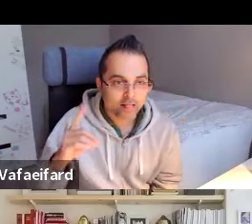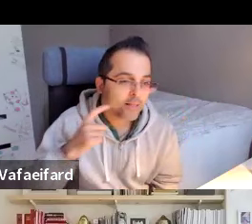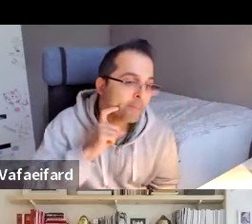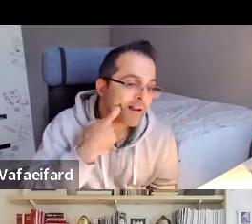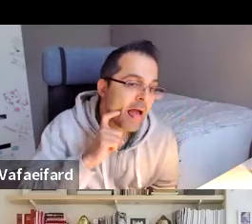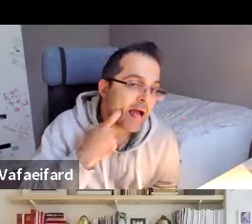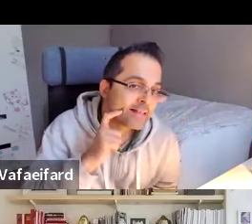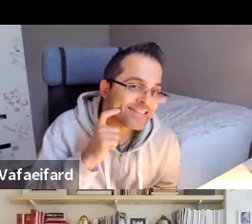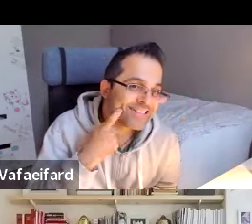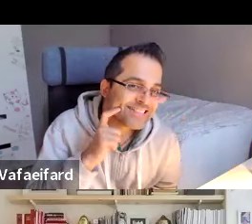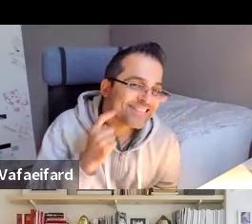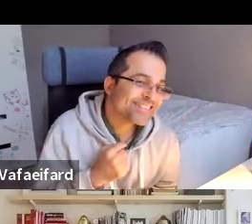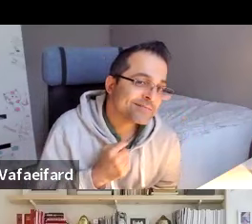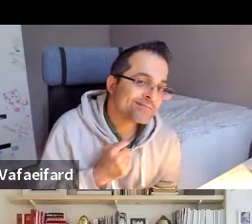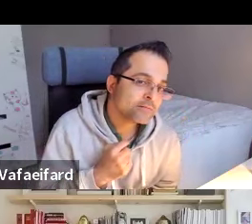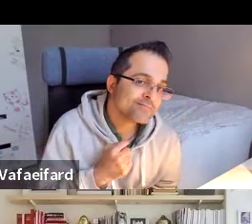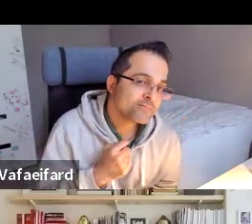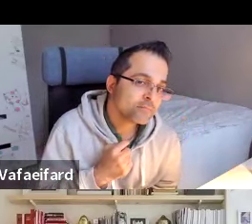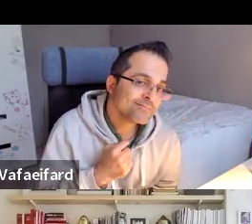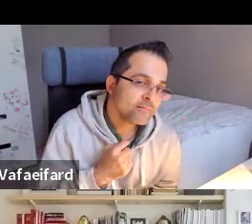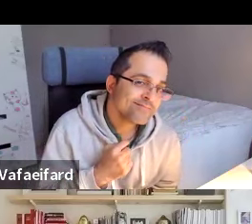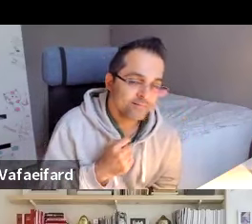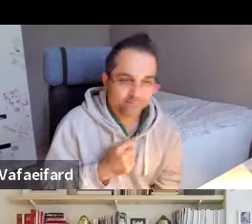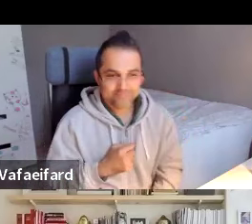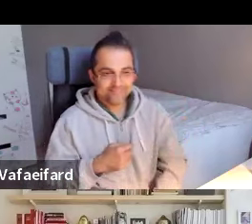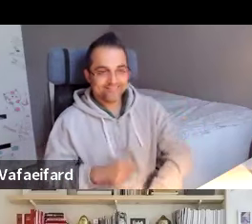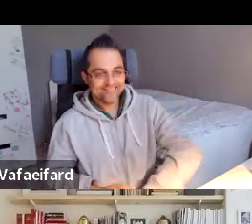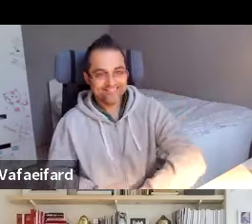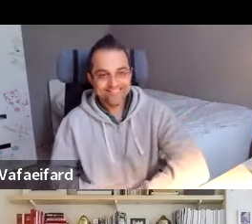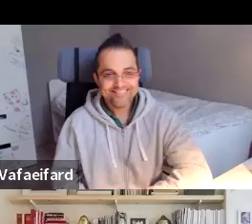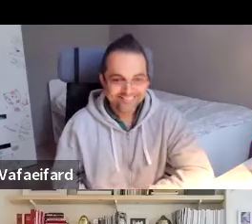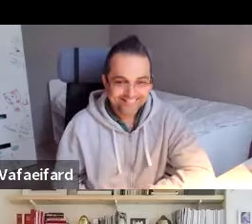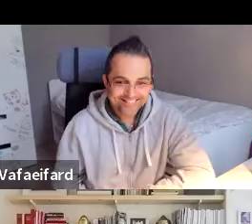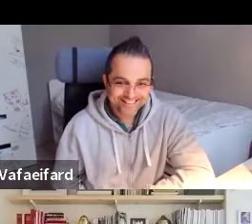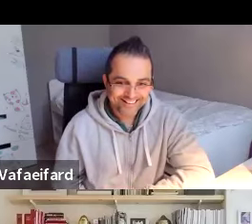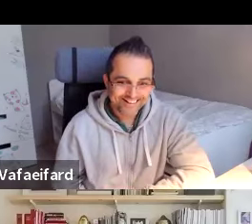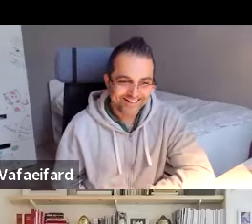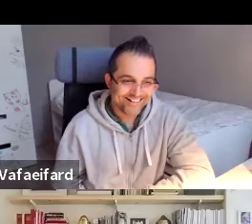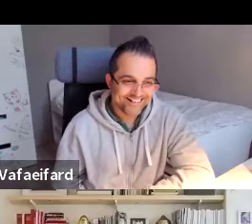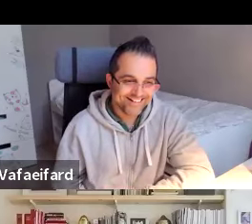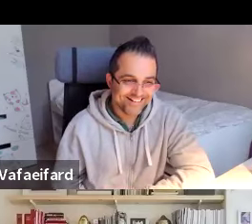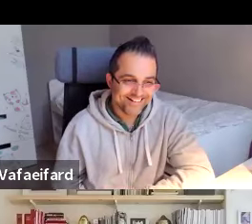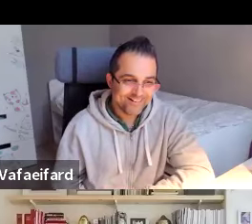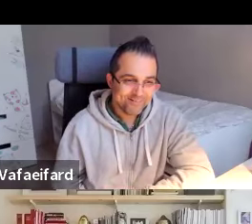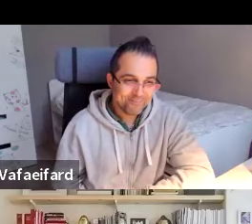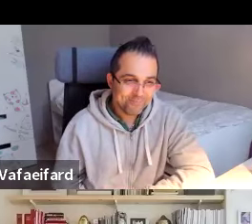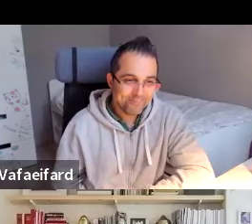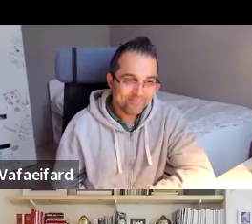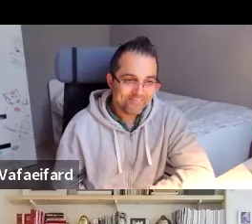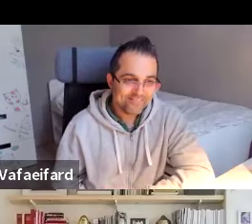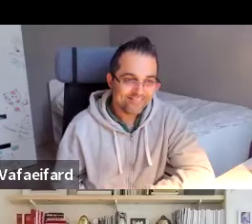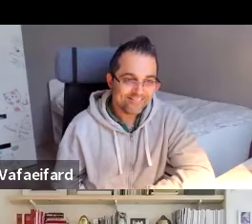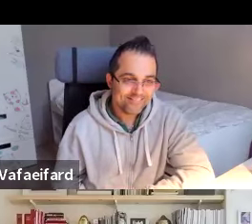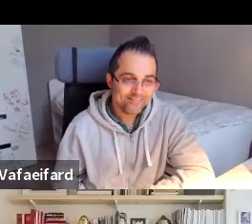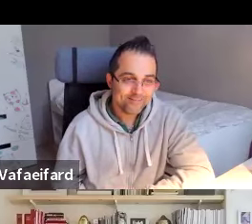Milad. And my name sign is like this because of my dimple. Okay, so...